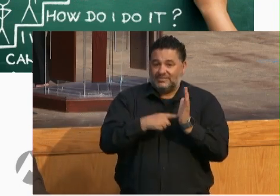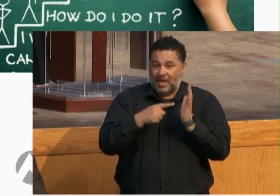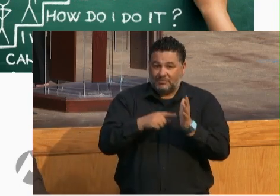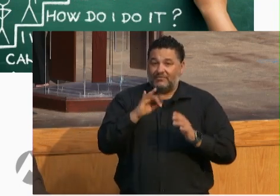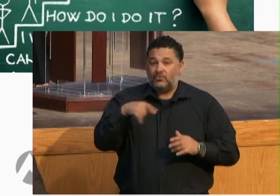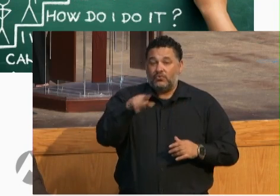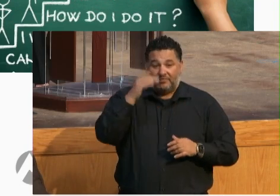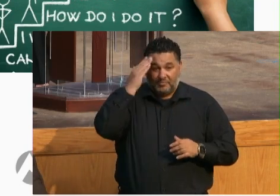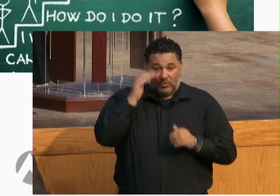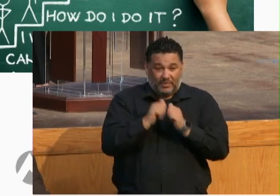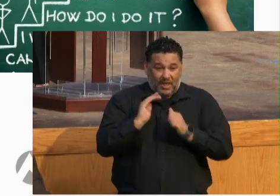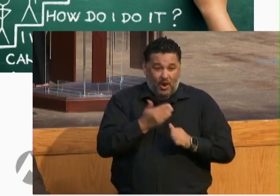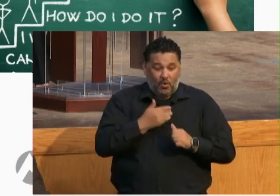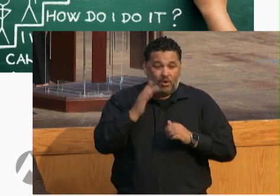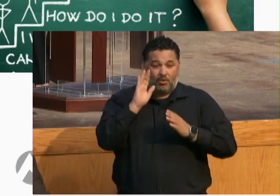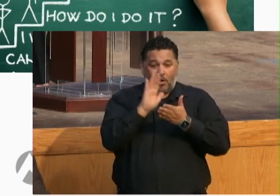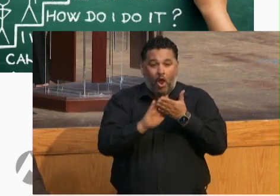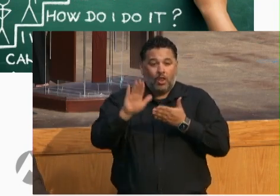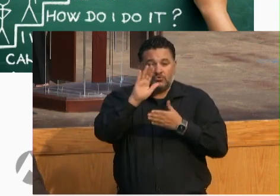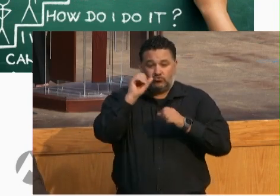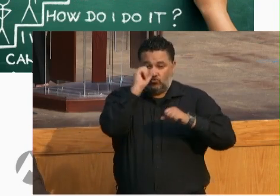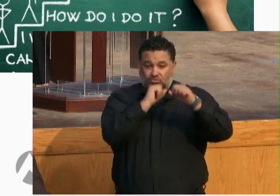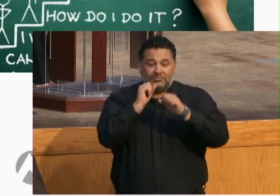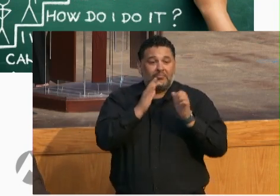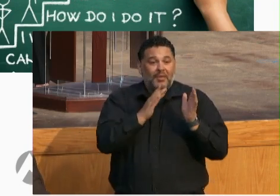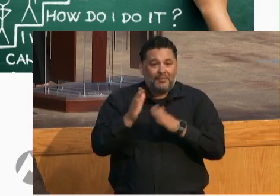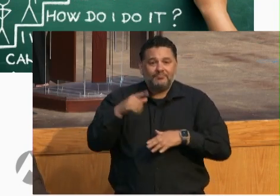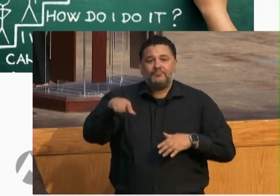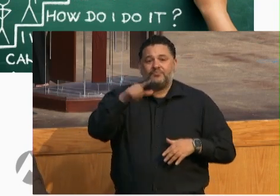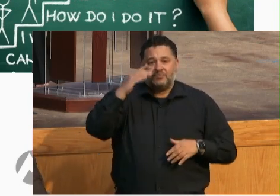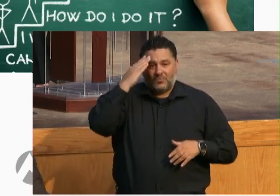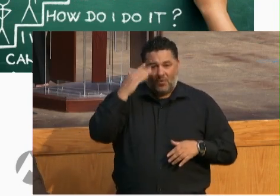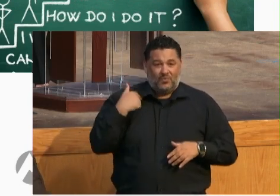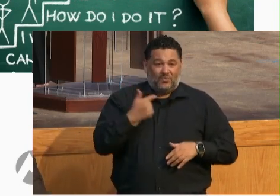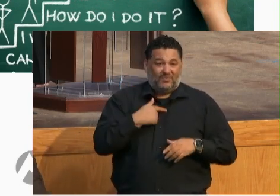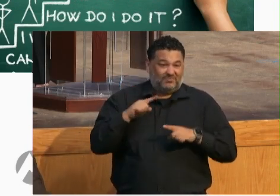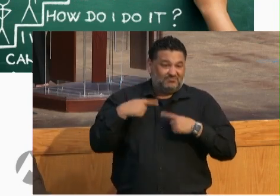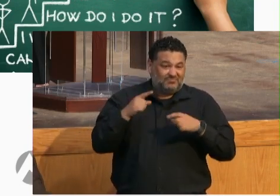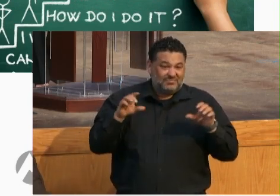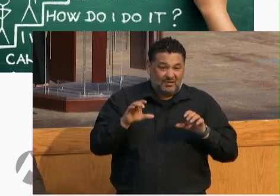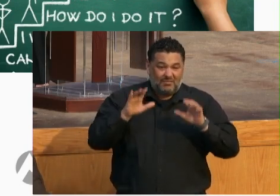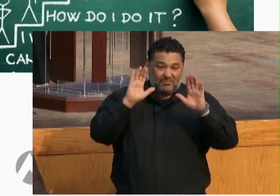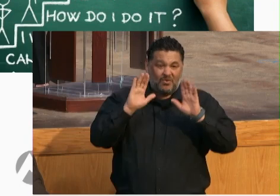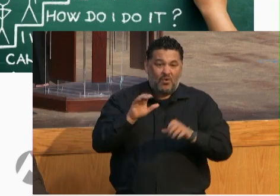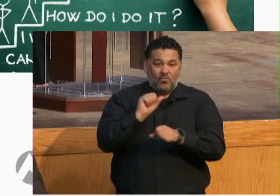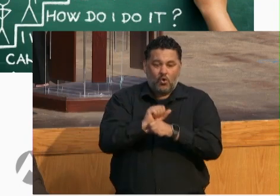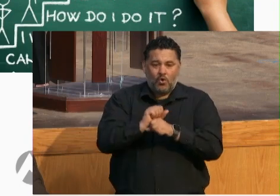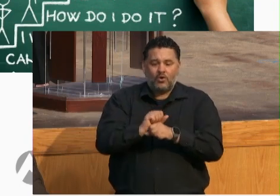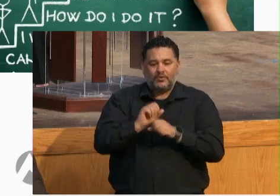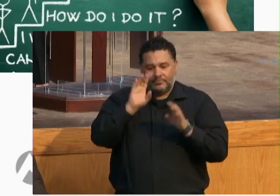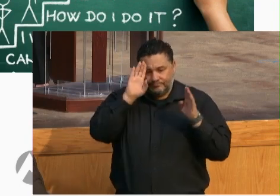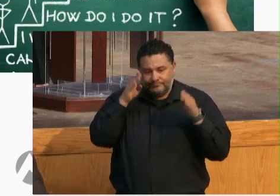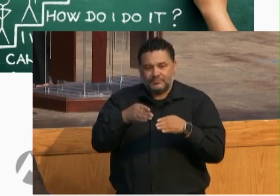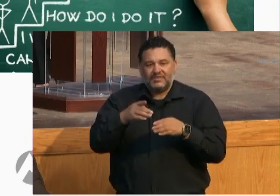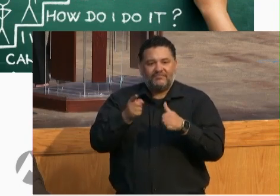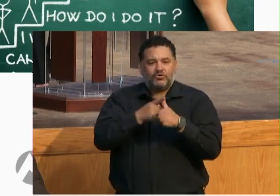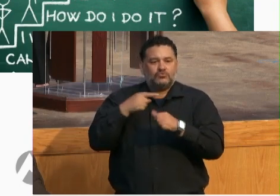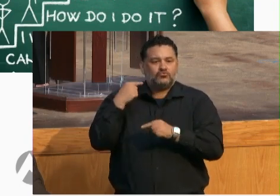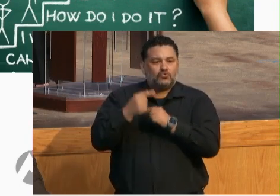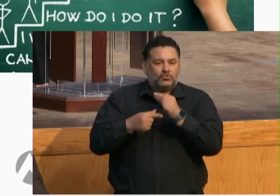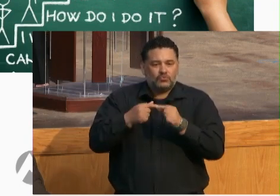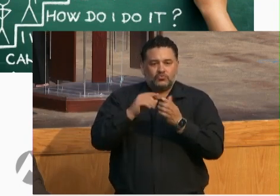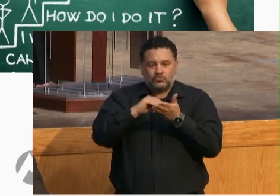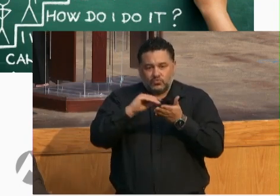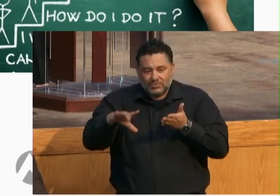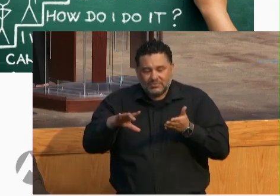with our college strategic plan, you know that we've done some great work around supporting first-gen students